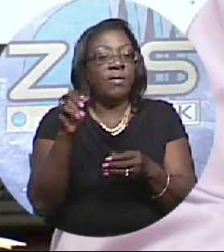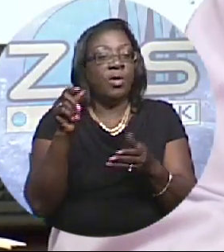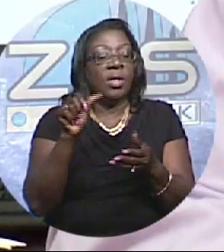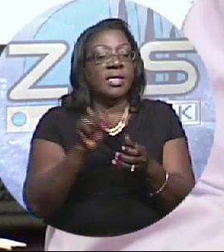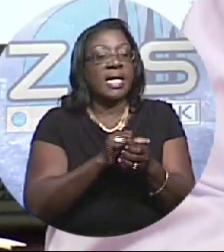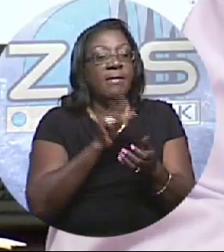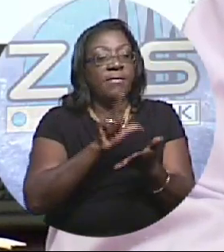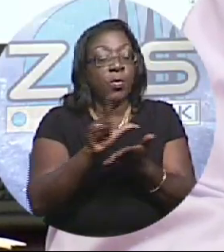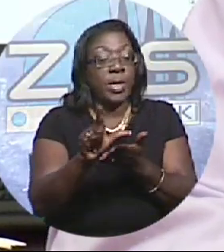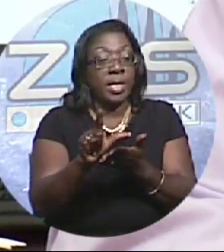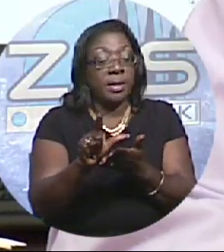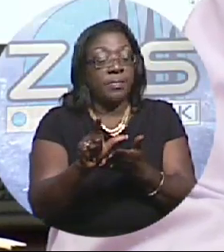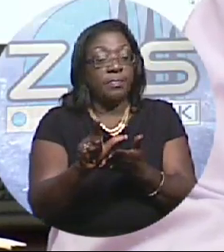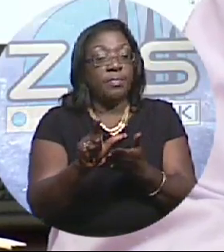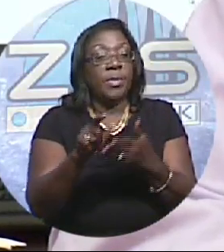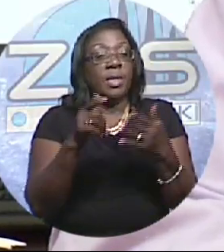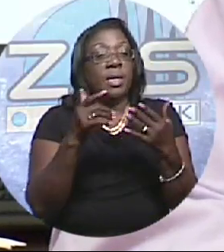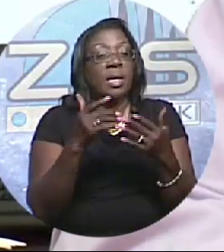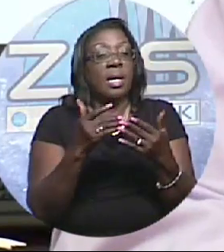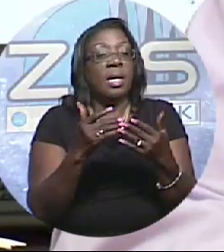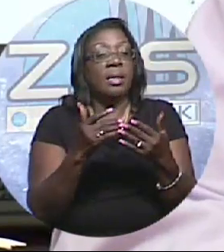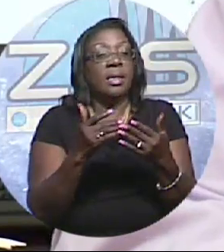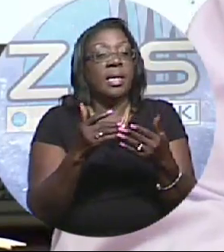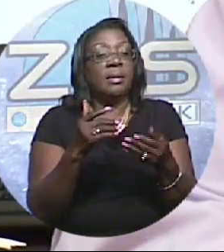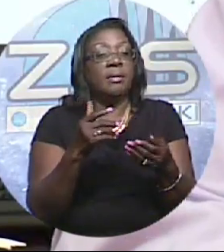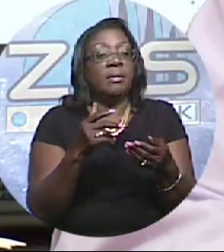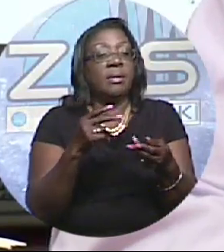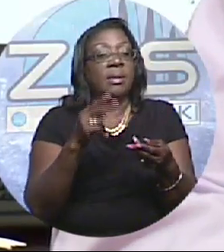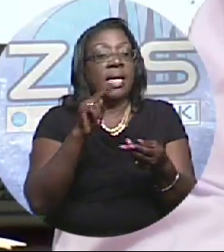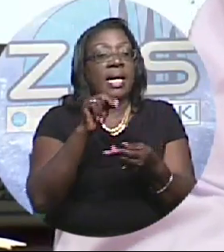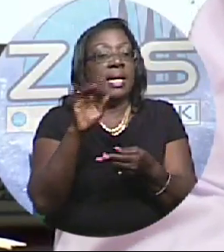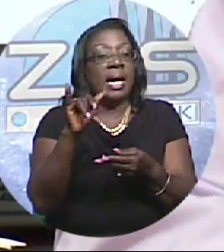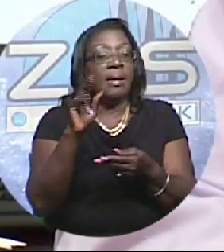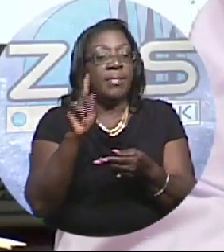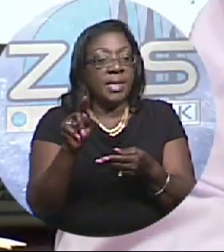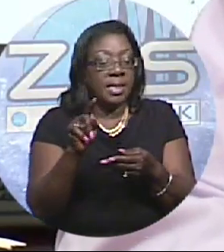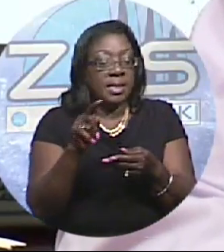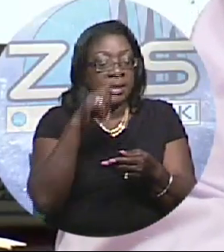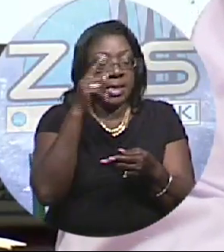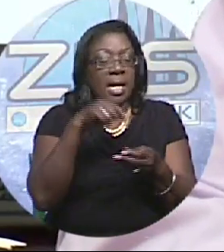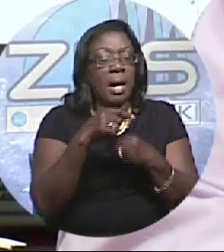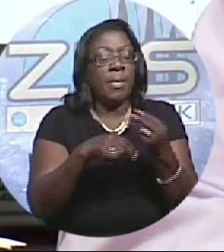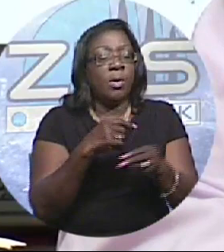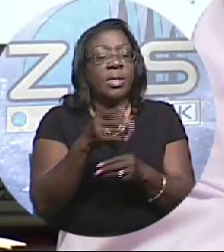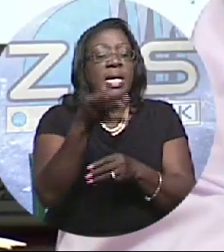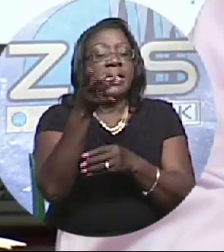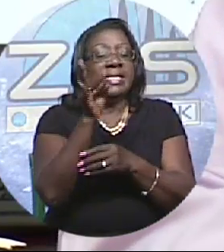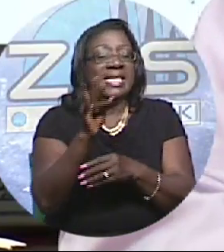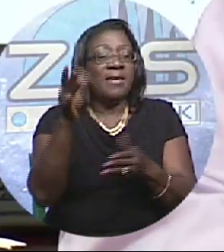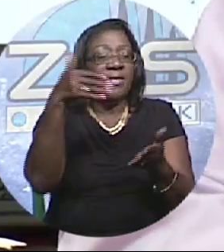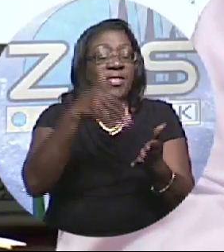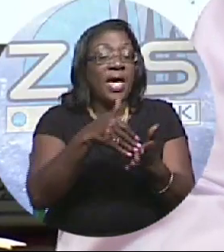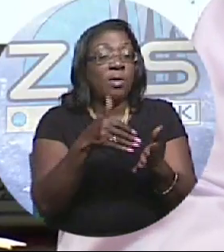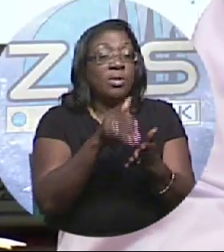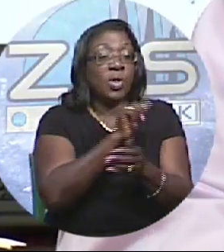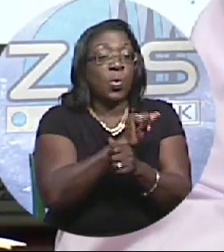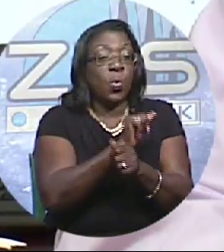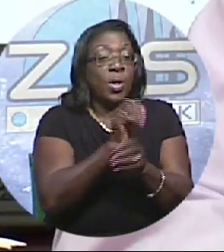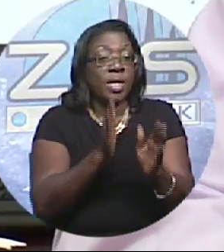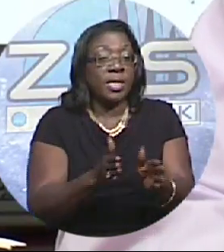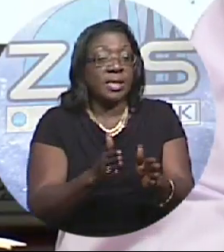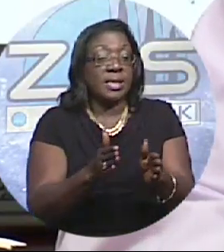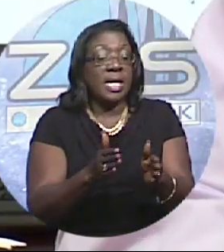$150 a week. Based on the numbers from the National Insurance Board, we estimate that almost 7,000 employees' salaries would have to